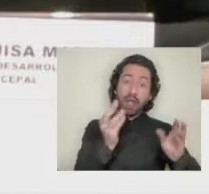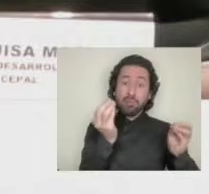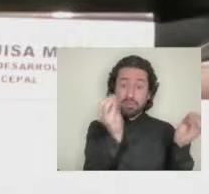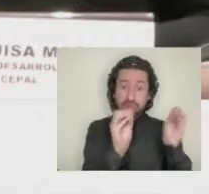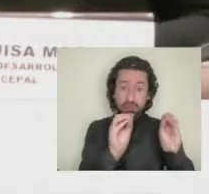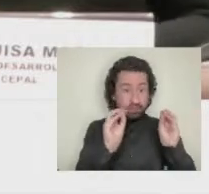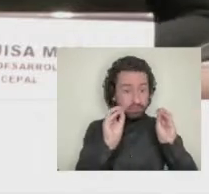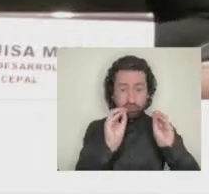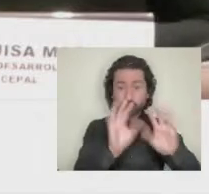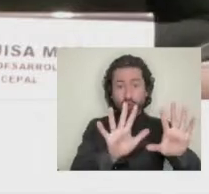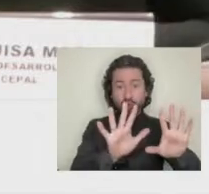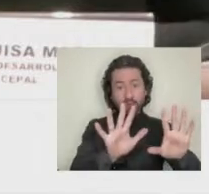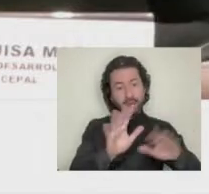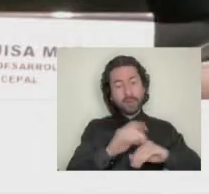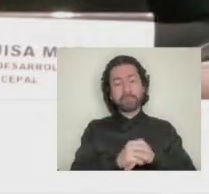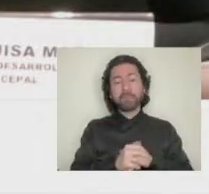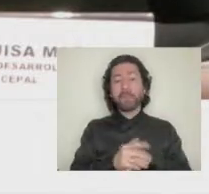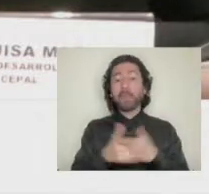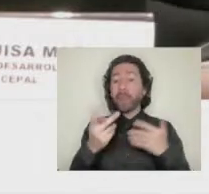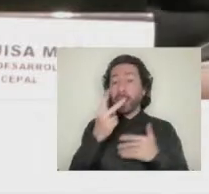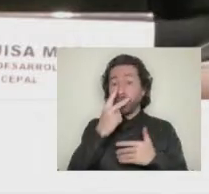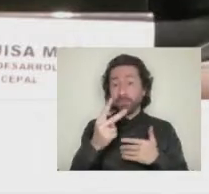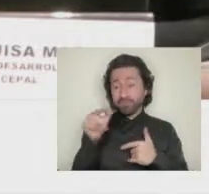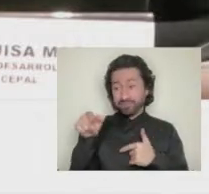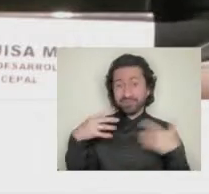You can see everything here in this slide.